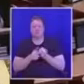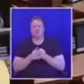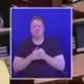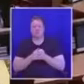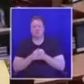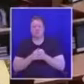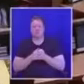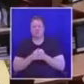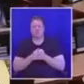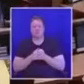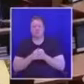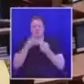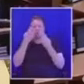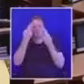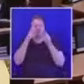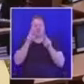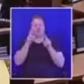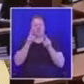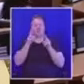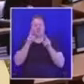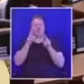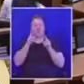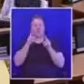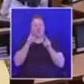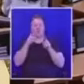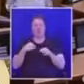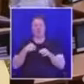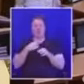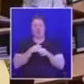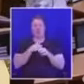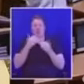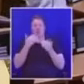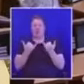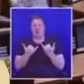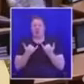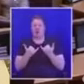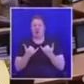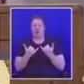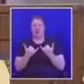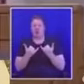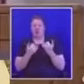Honorable Delegate, I now motion without notice for